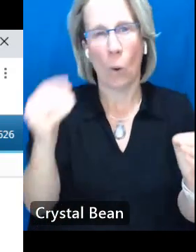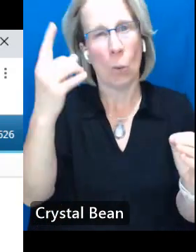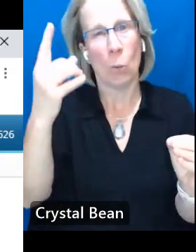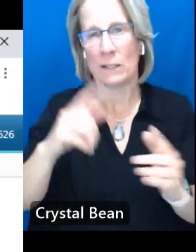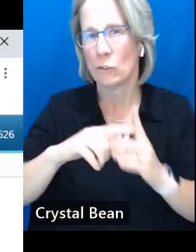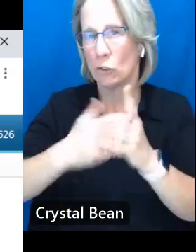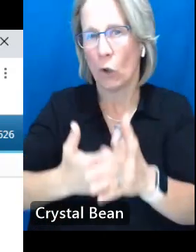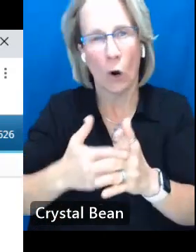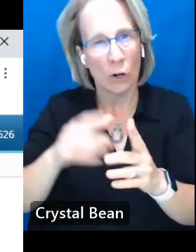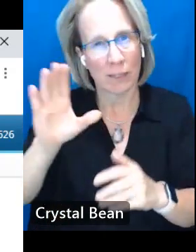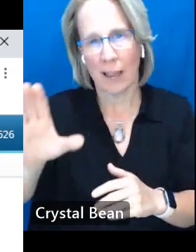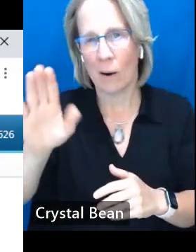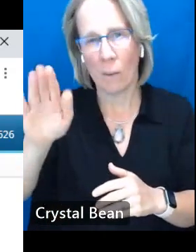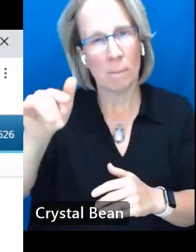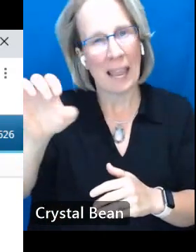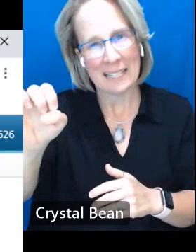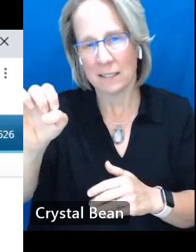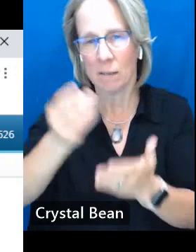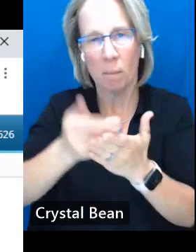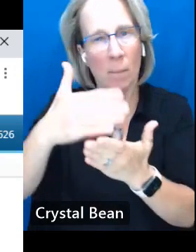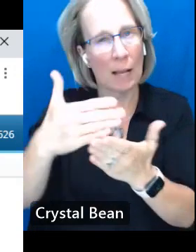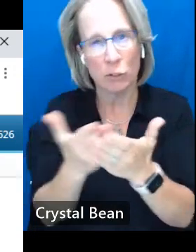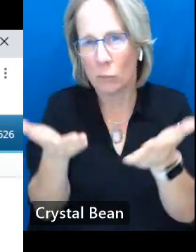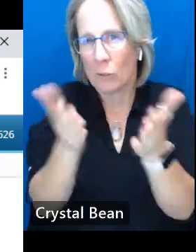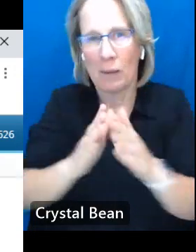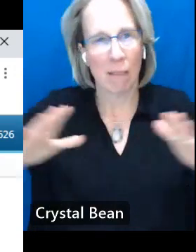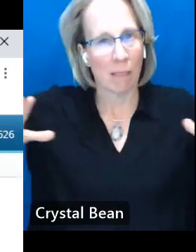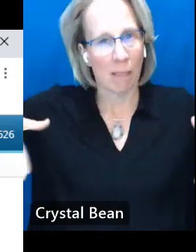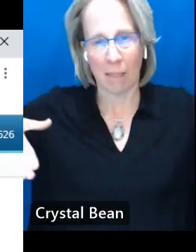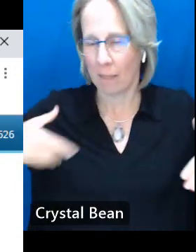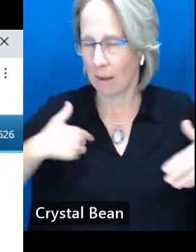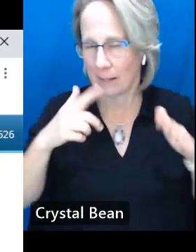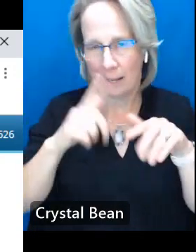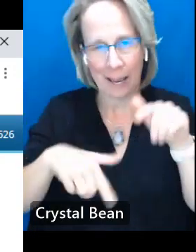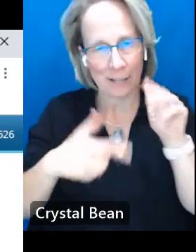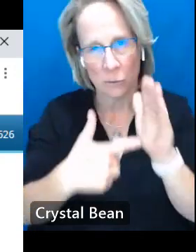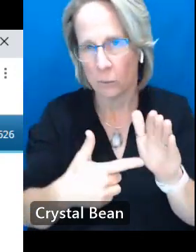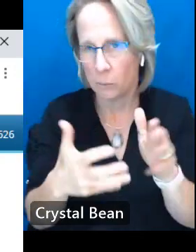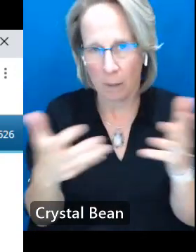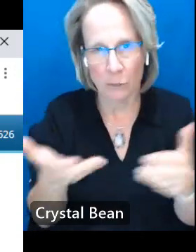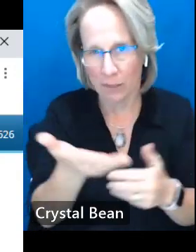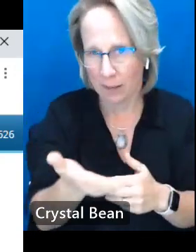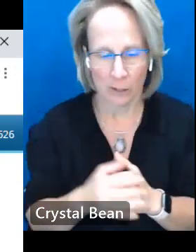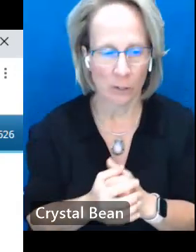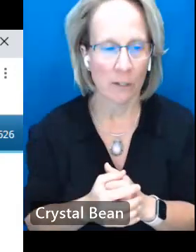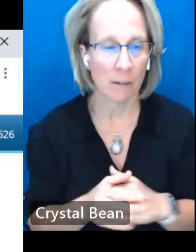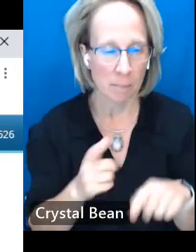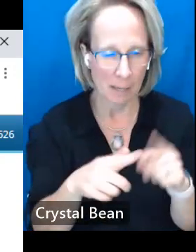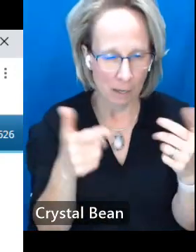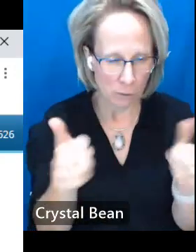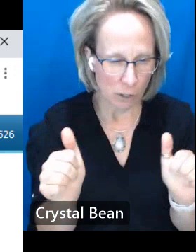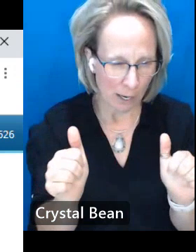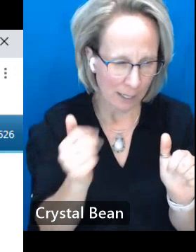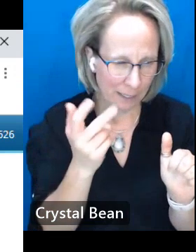So I really can't show you all that much. But let's try here.